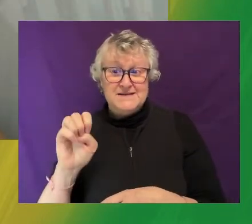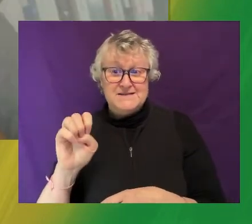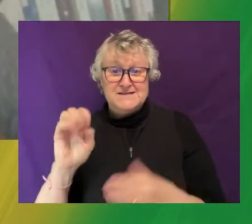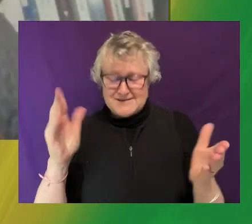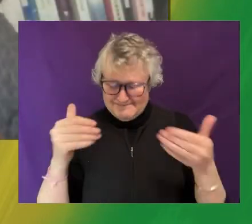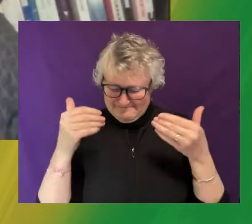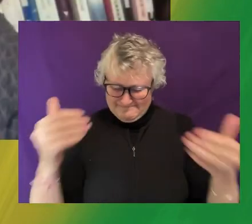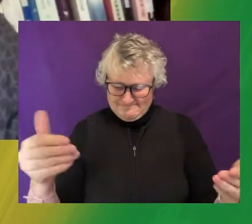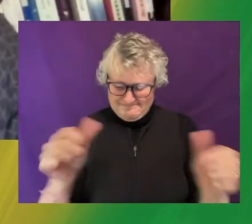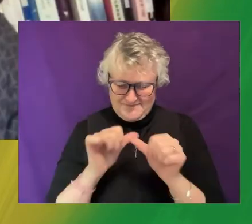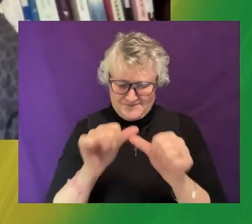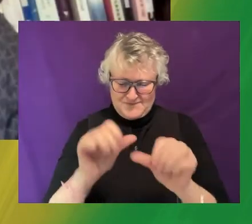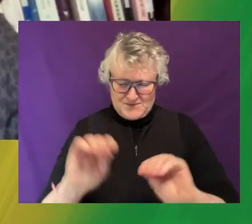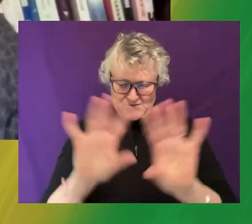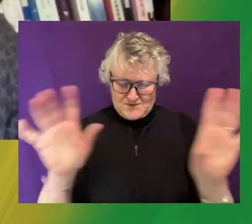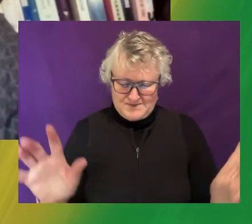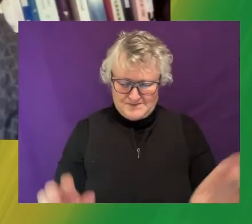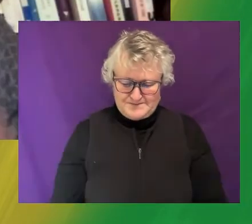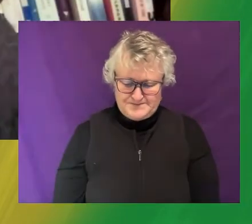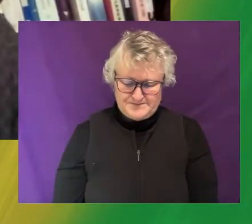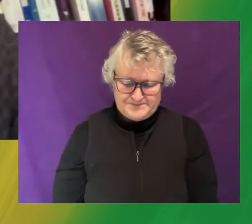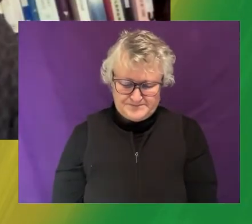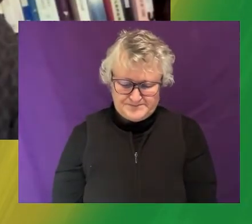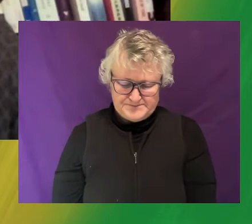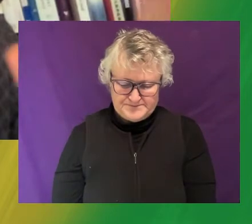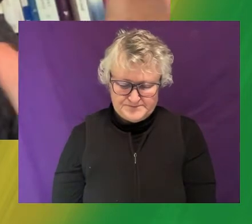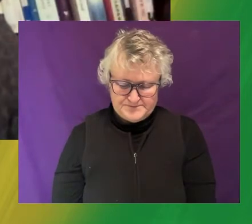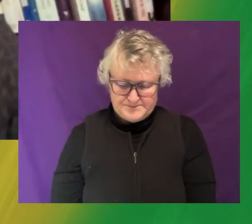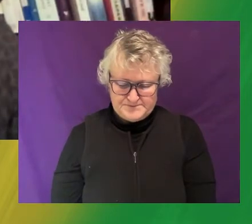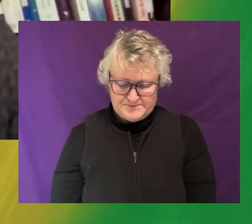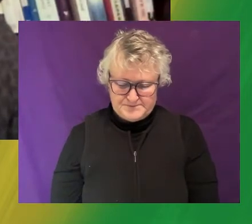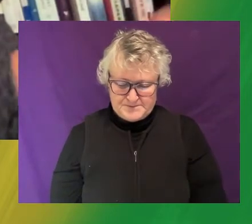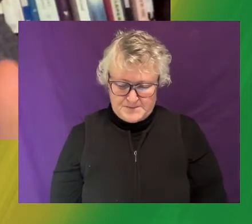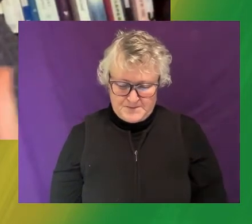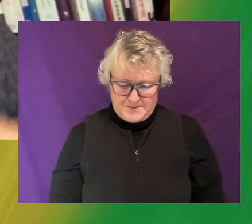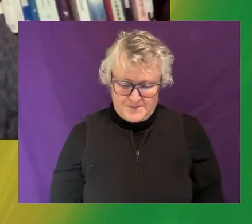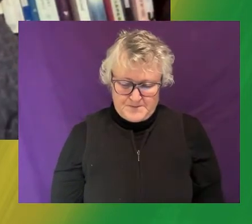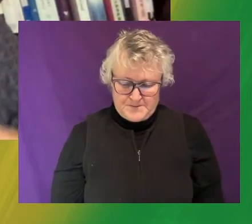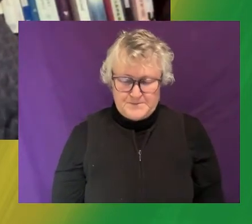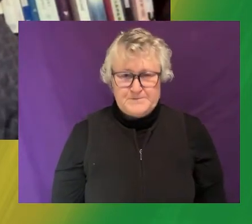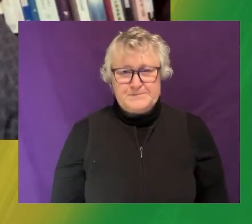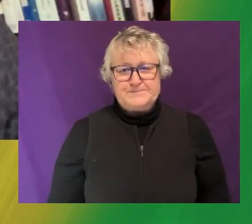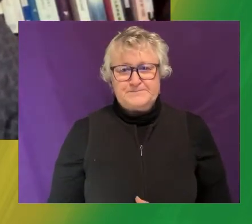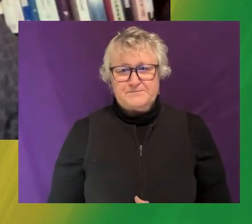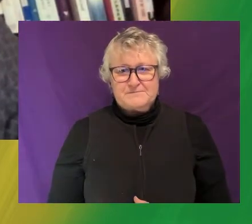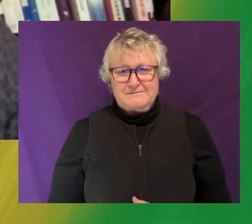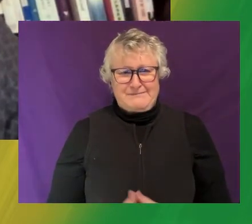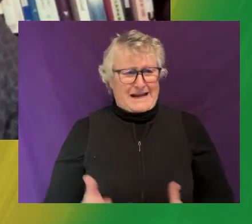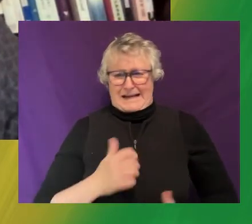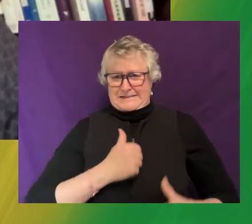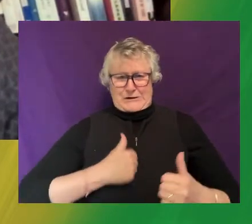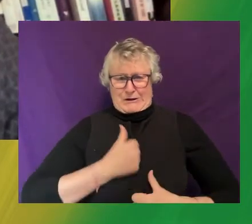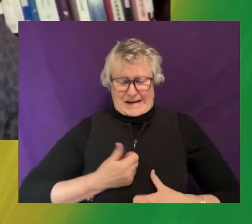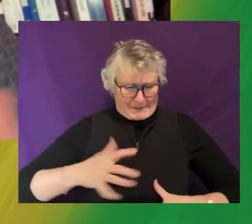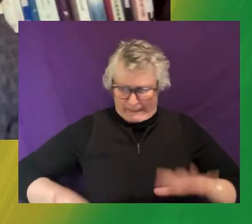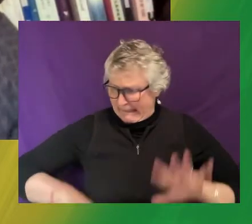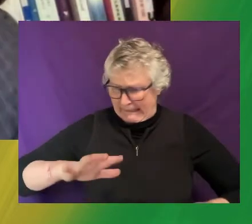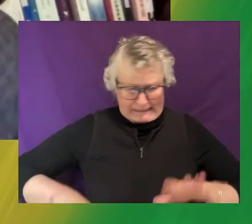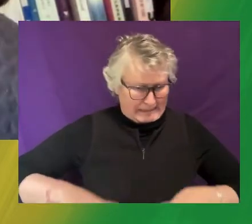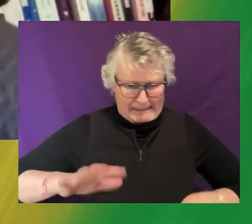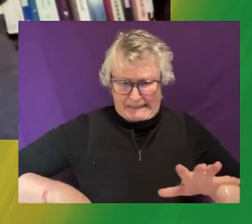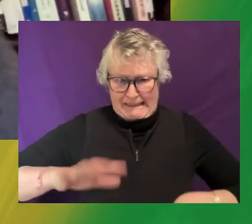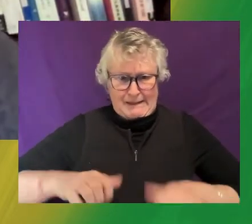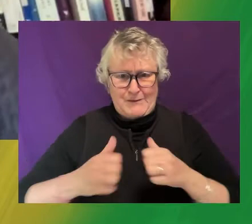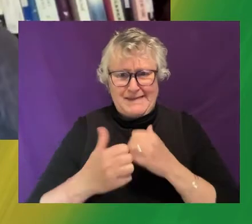Thank you so much. I assume that I'm on now. I'm not good with the tech. I'm sitting here fiddling with the technology, trying to make sure